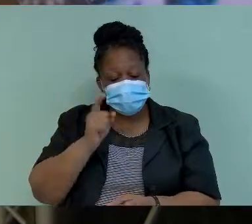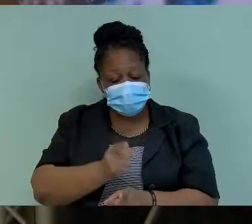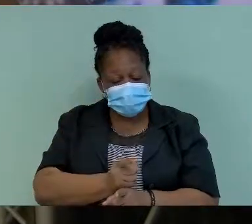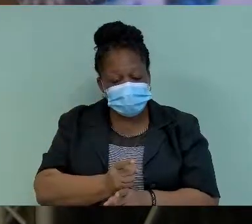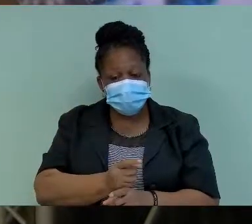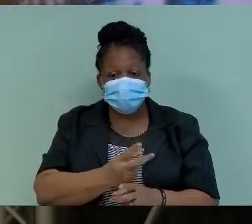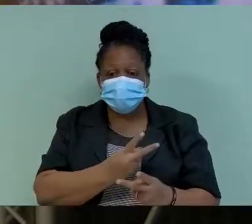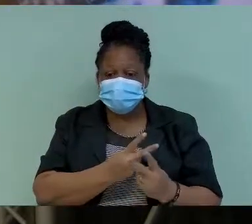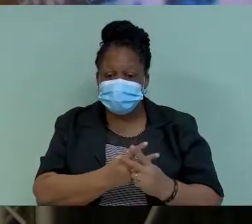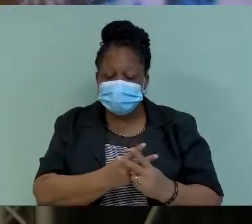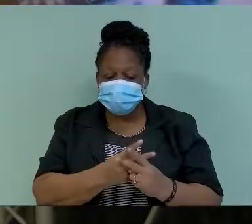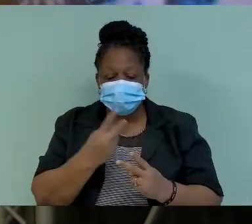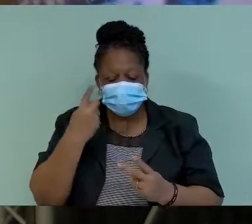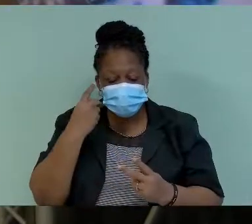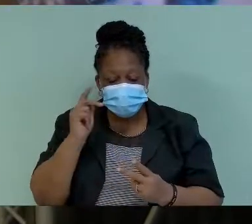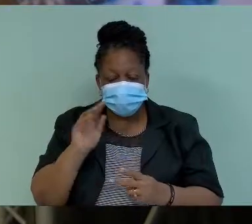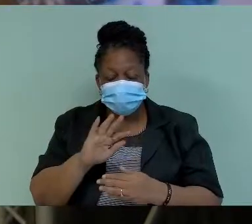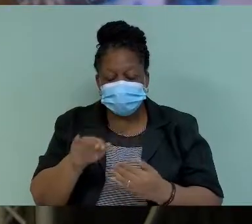safe environment.